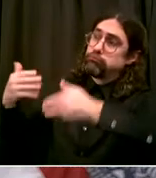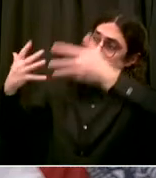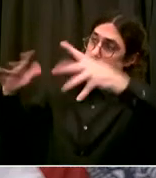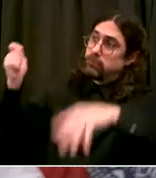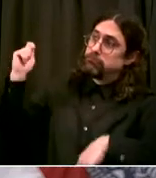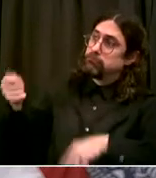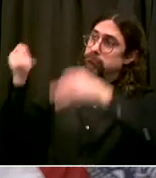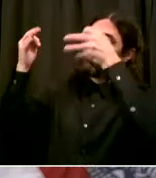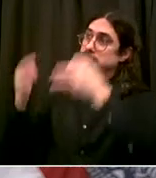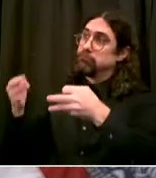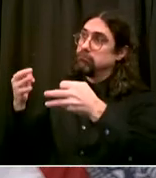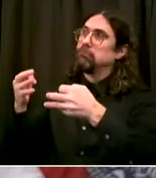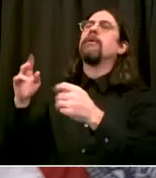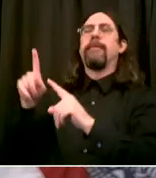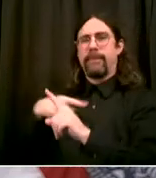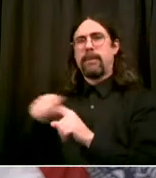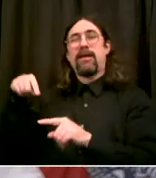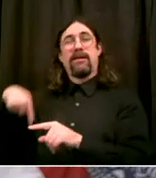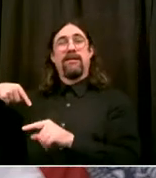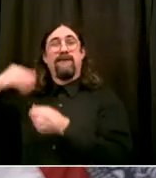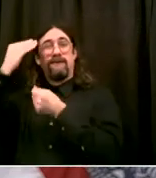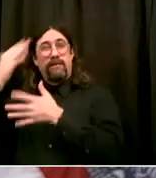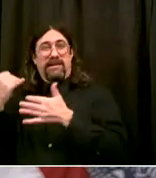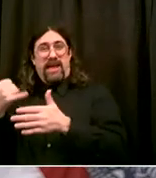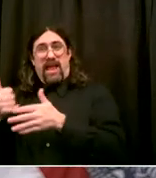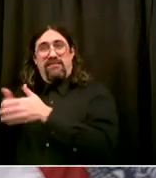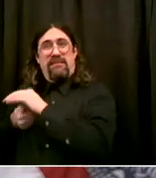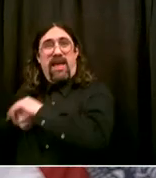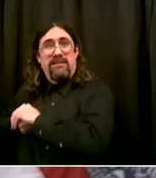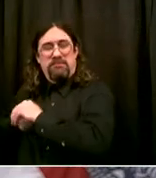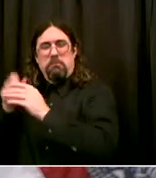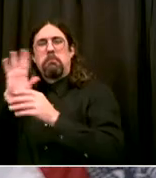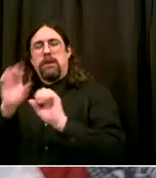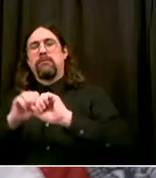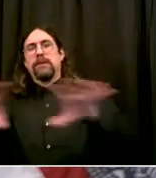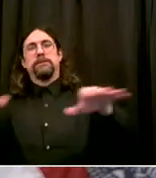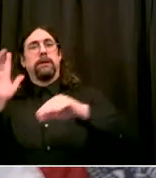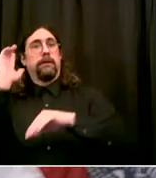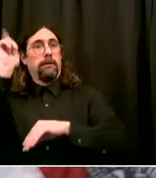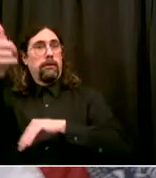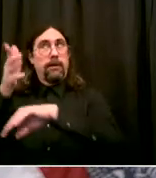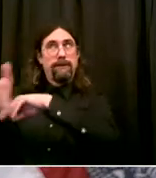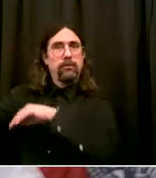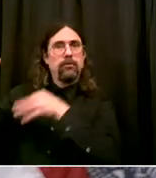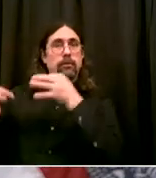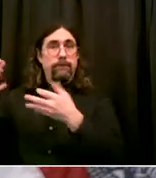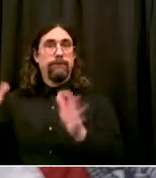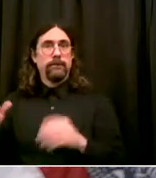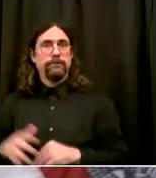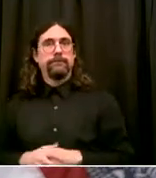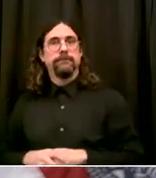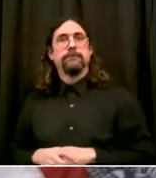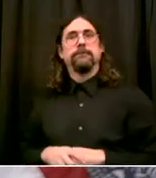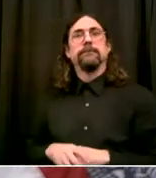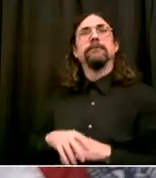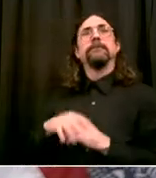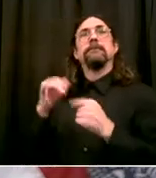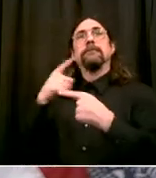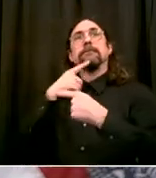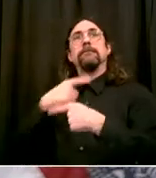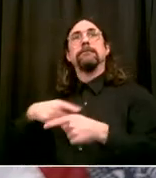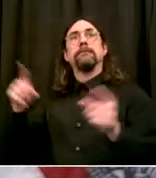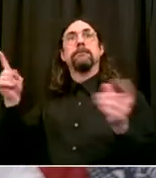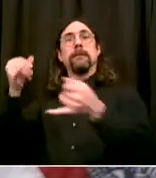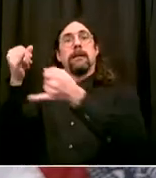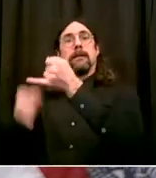Mayor. Honored, I guess, to have the last questions of 2020 here. Happy New Year's Eve to you. So it is a position of great honor, Steve. Happy New Year to